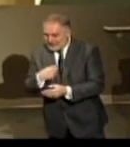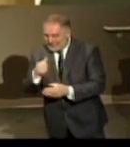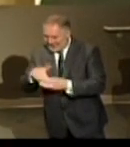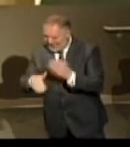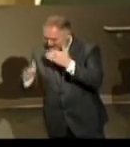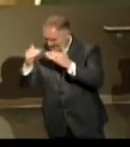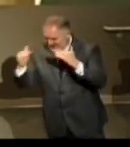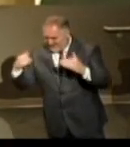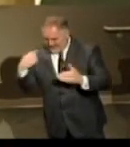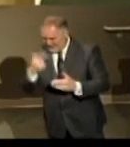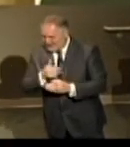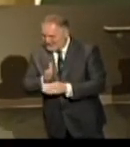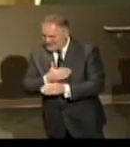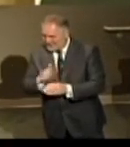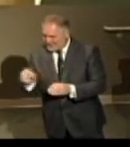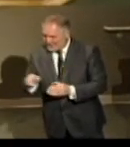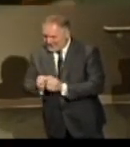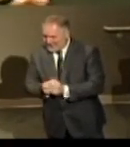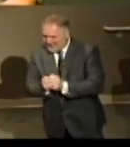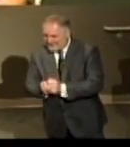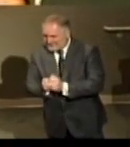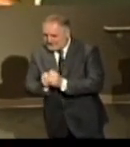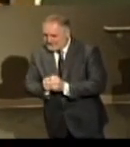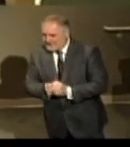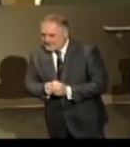about creation.